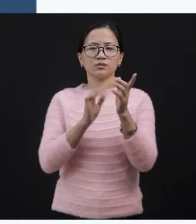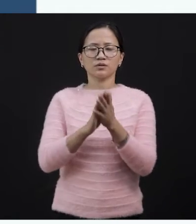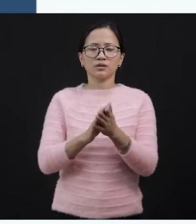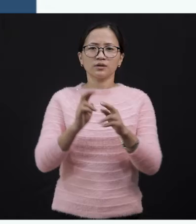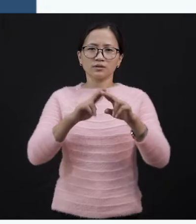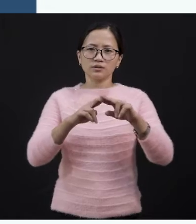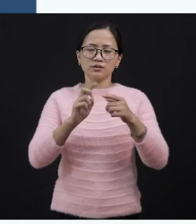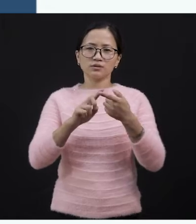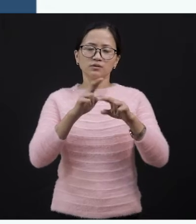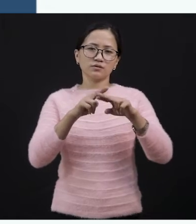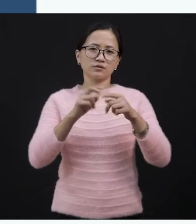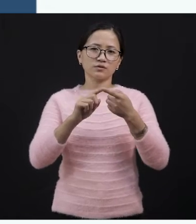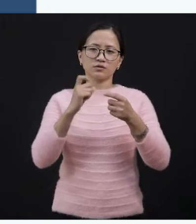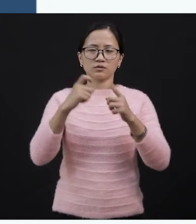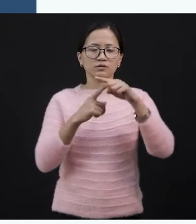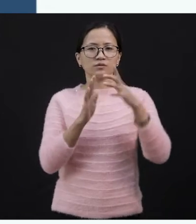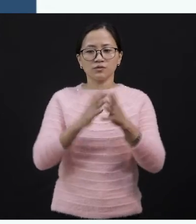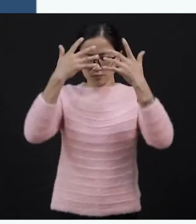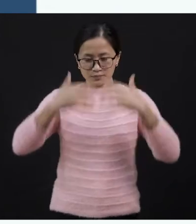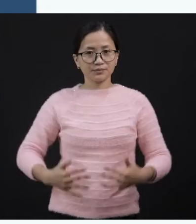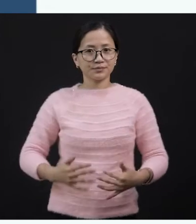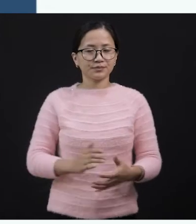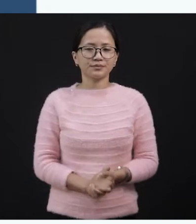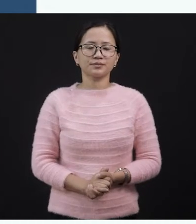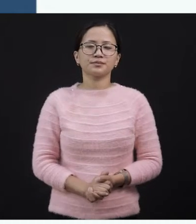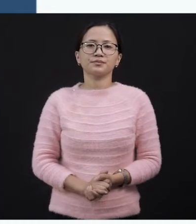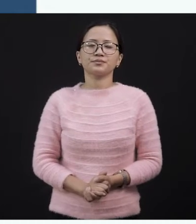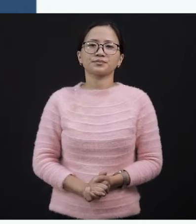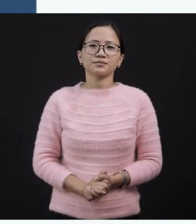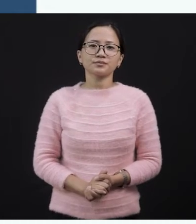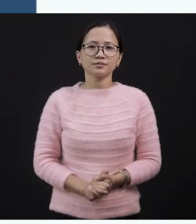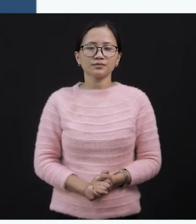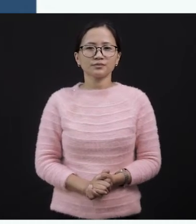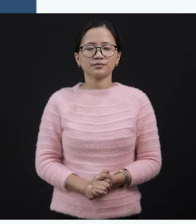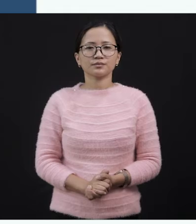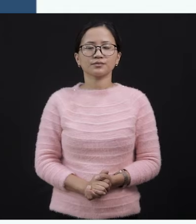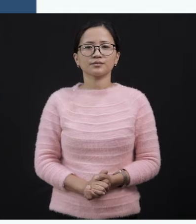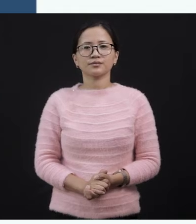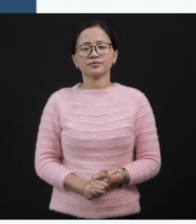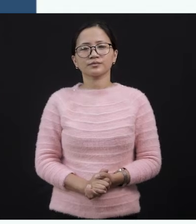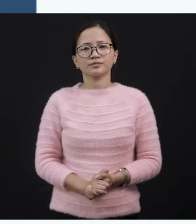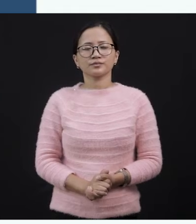effect on humans. There is no physical effect on humans.